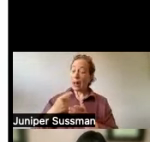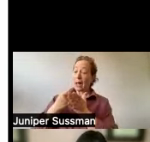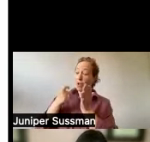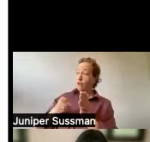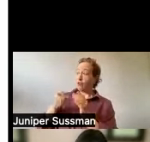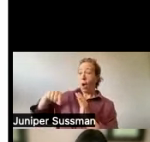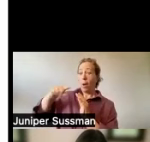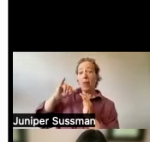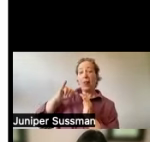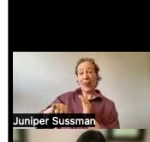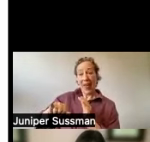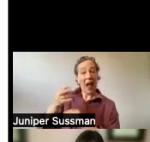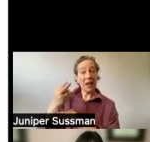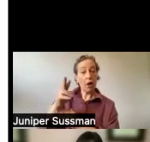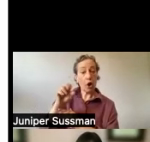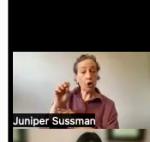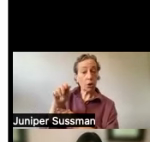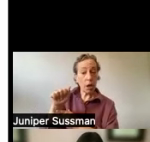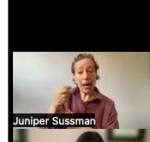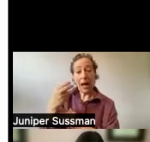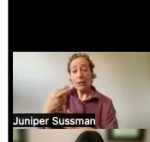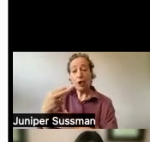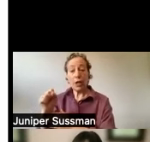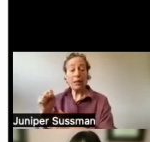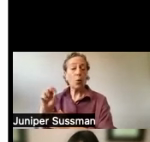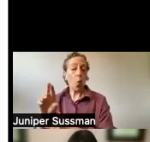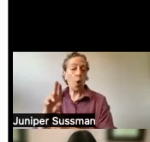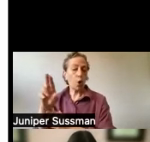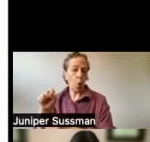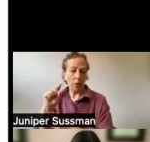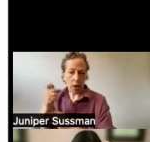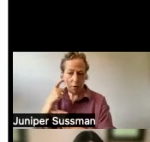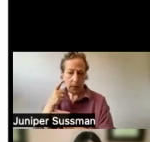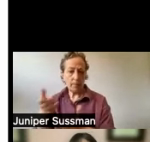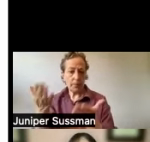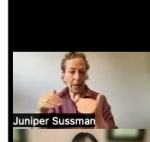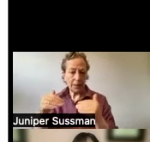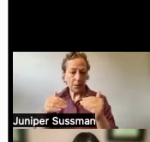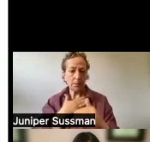an endorsement by HRSA, HHS, or the US government. Next slide, please.